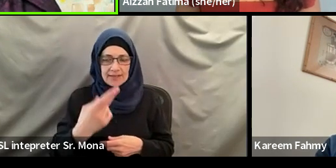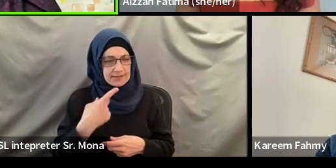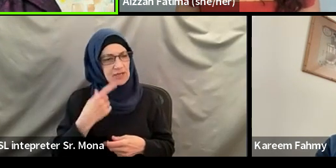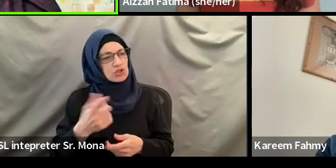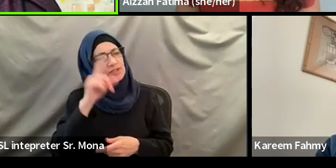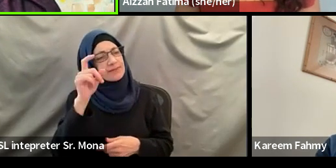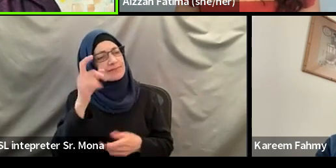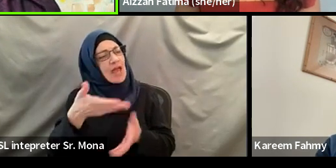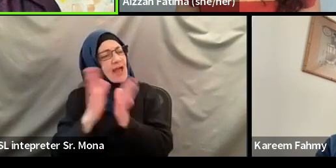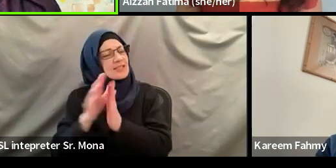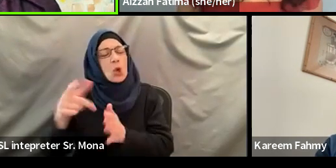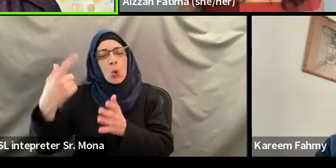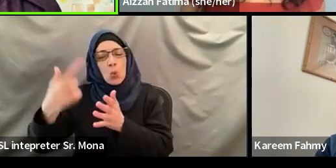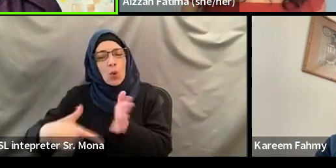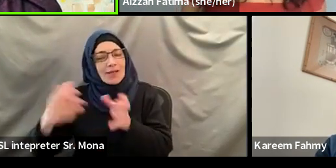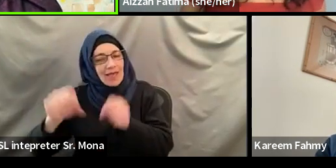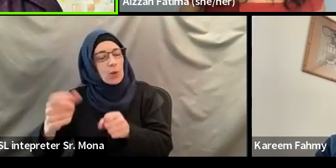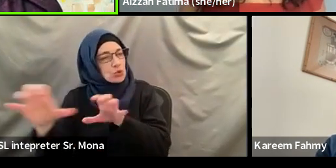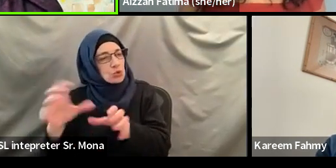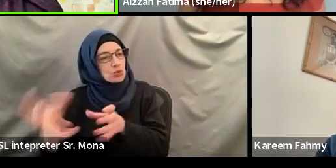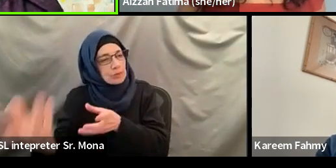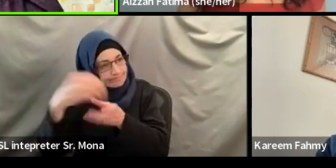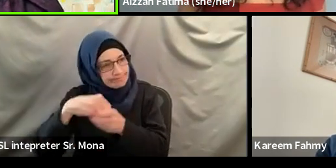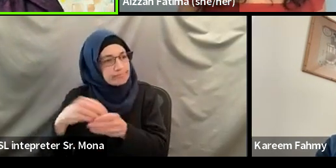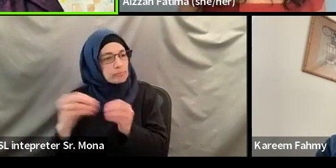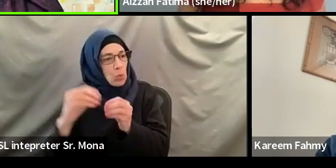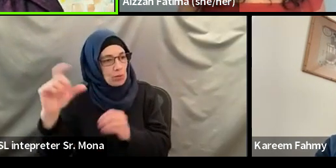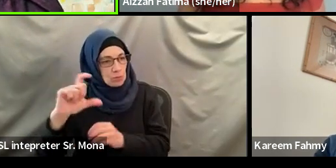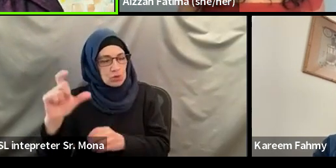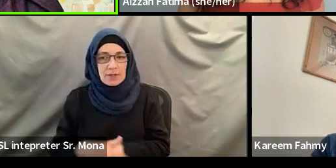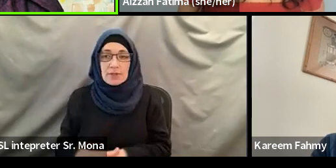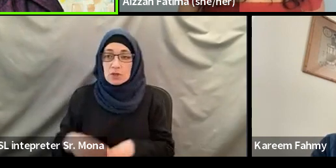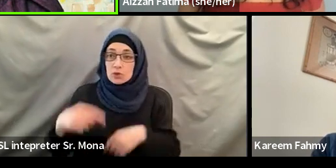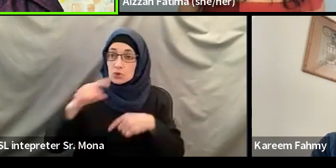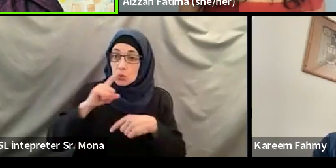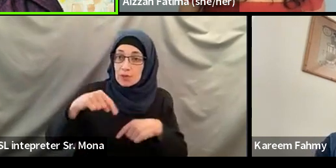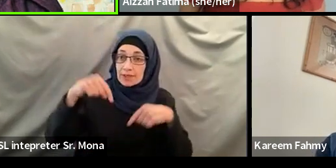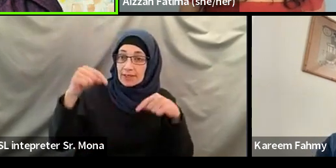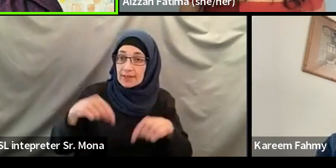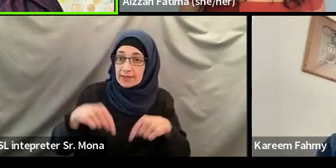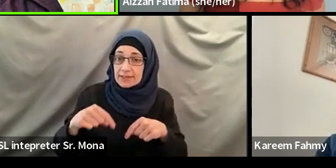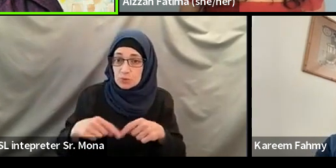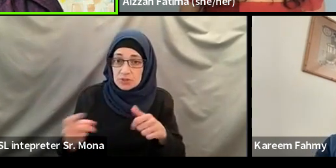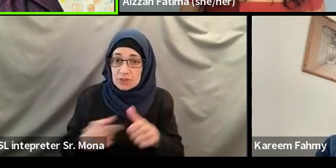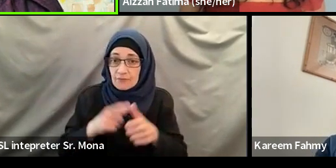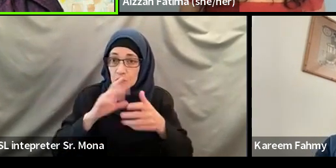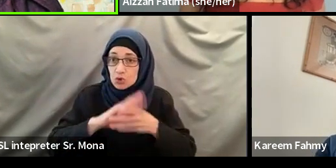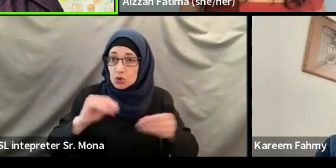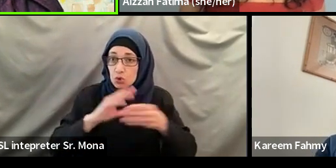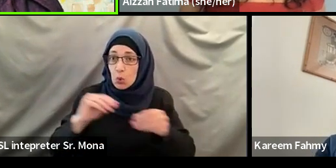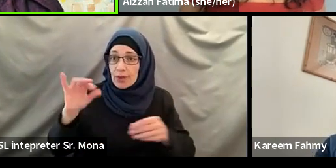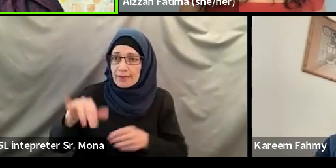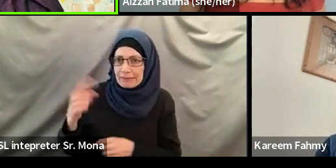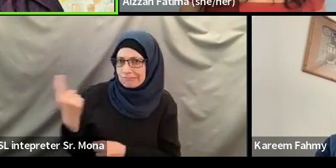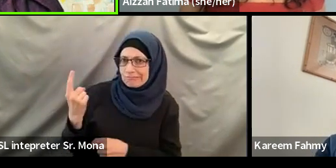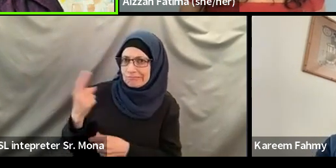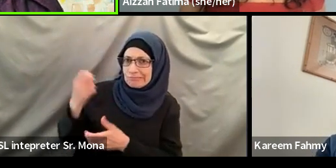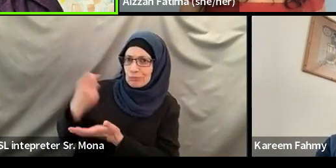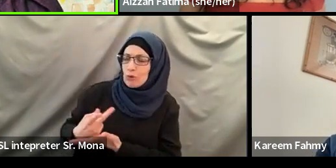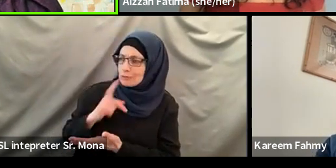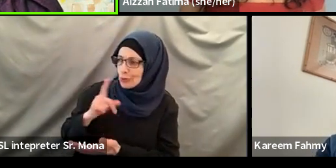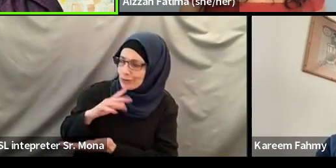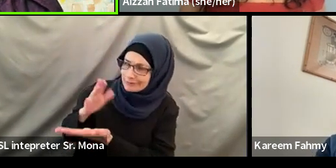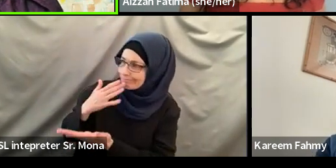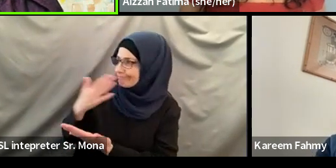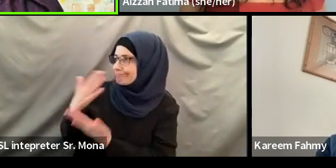spaces? And like First Floor, this was the first Muslim story that First Floor has ever produced. So shout out to them for finally getting it done. And because of that,